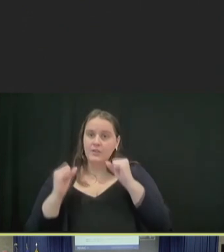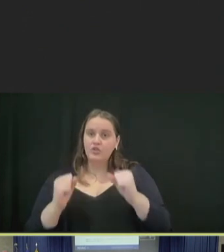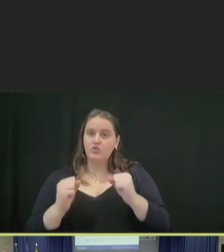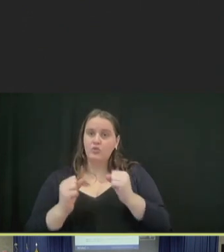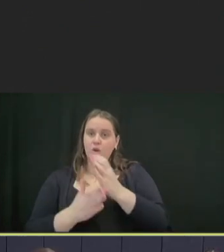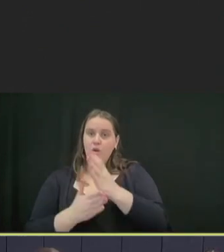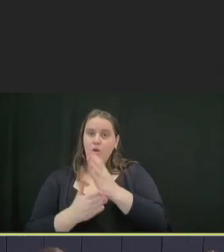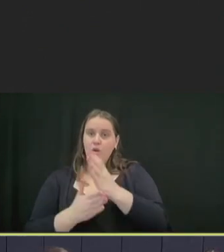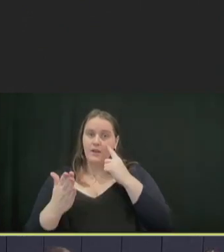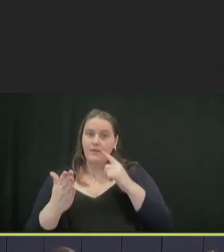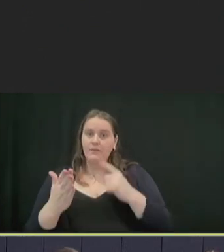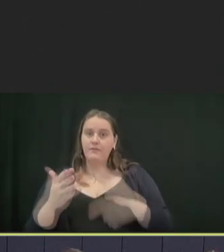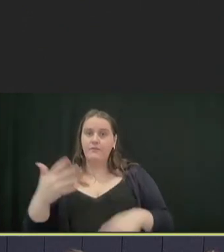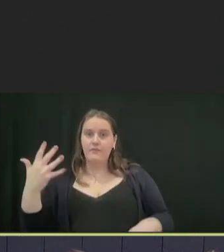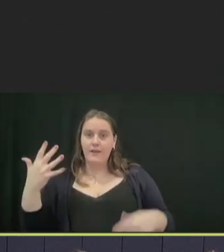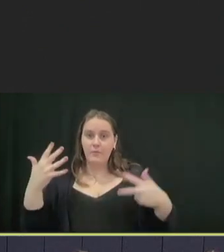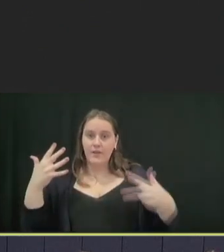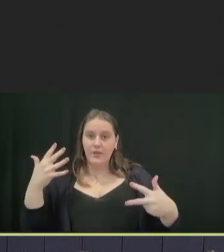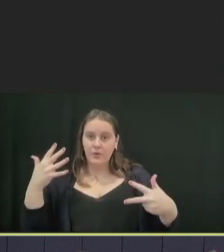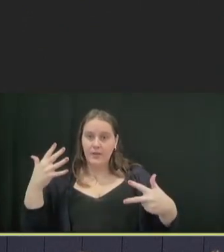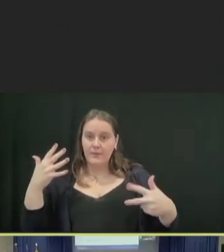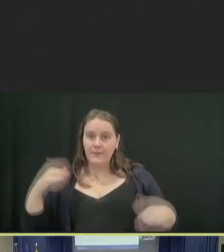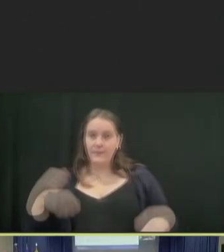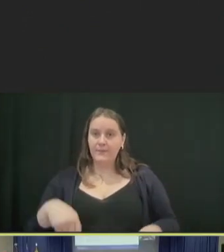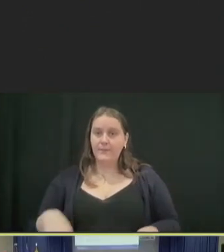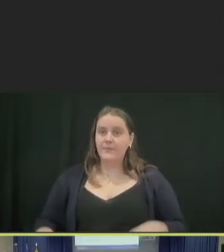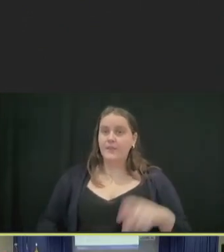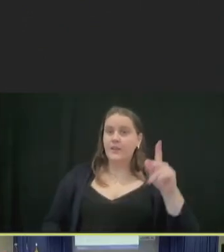great. Karen, please.